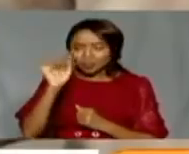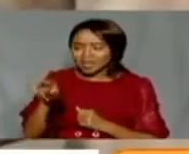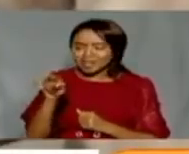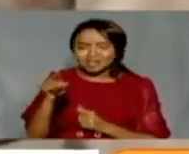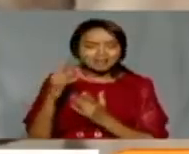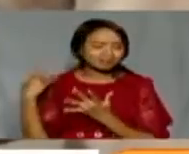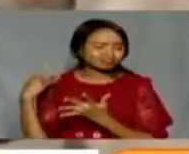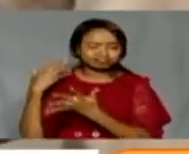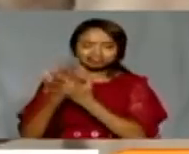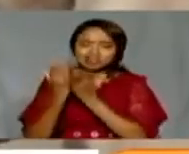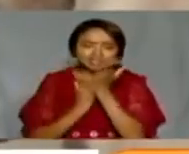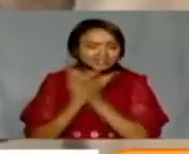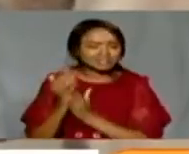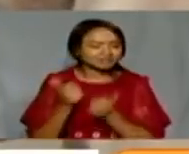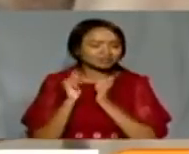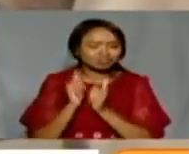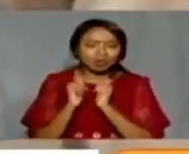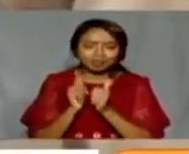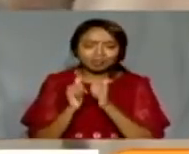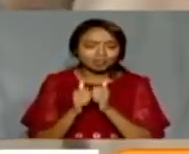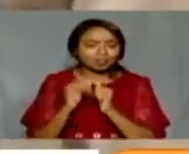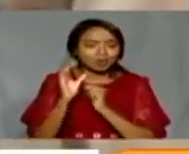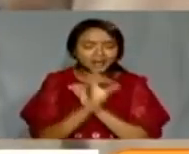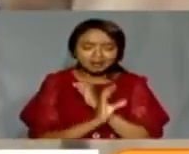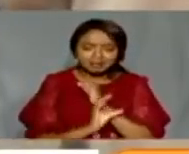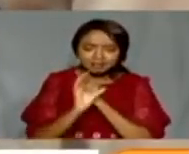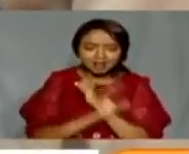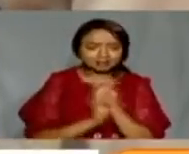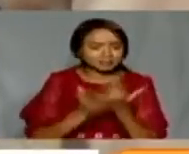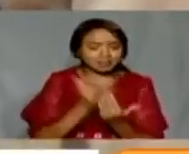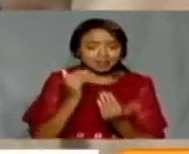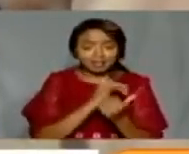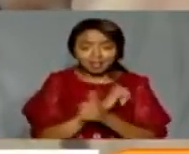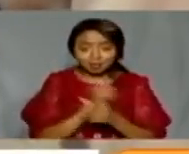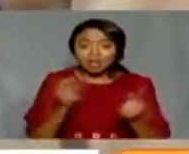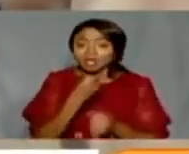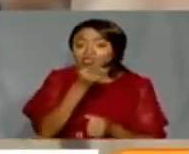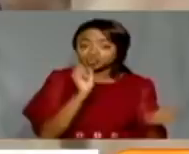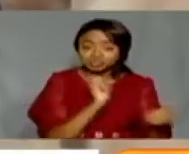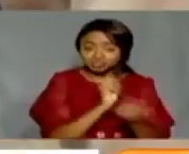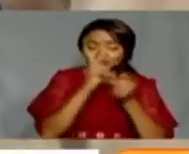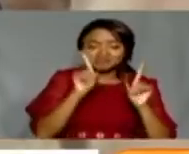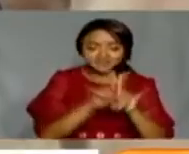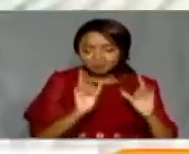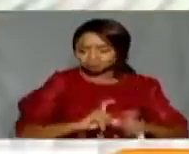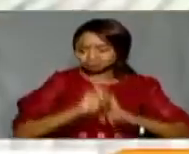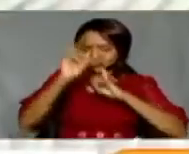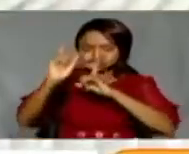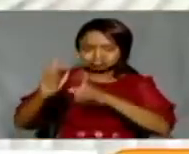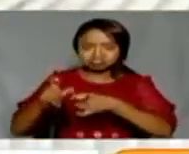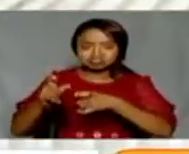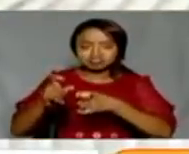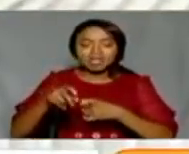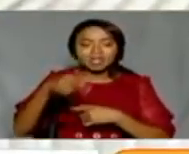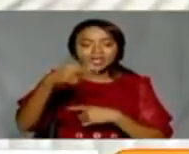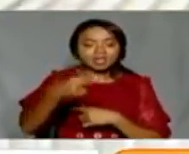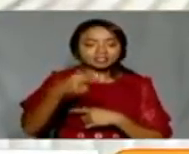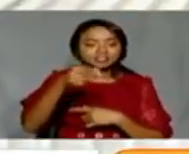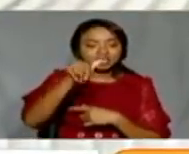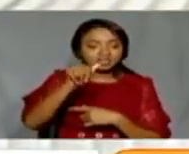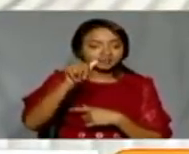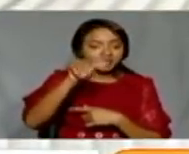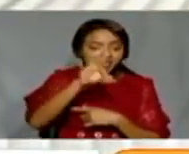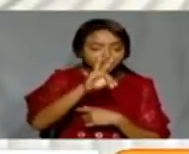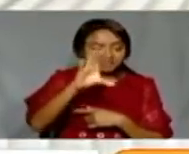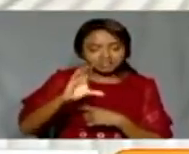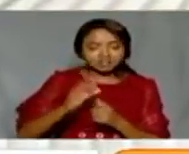distinguished service and exemplary service in the Scout movement. In 2012, Mzee Lemein was awarded the Head of State Commendation HSC by former